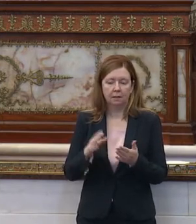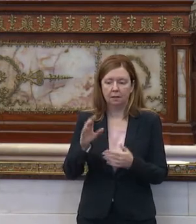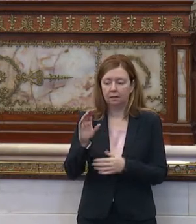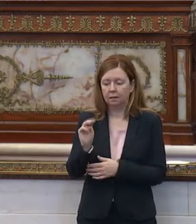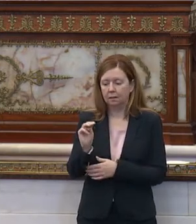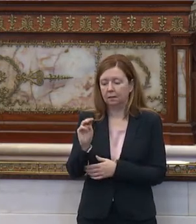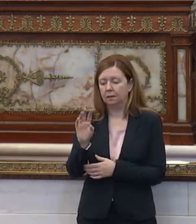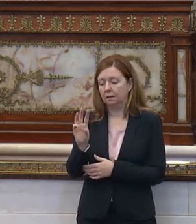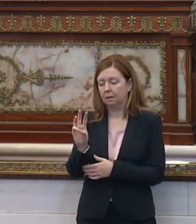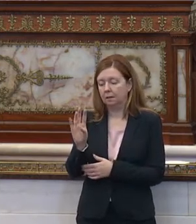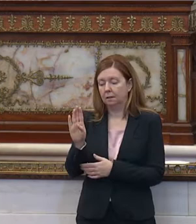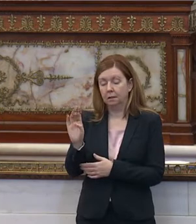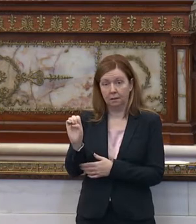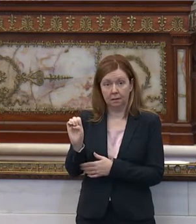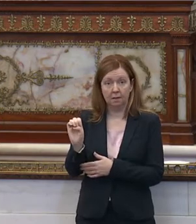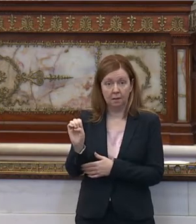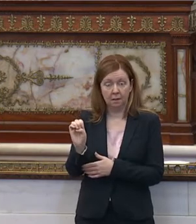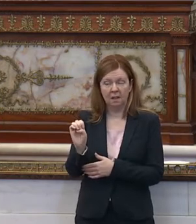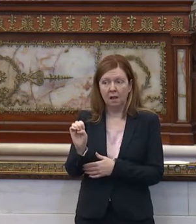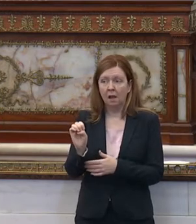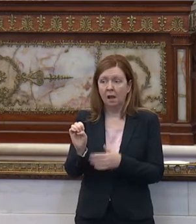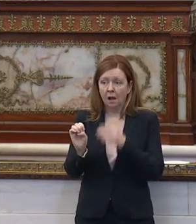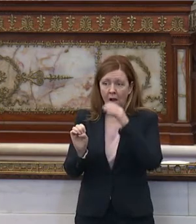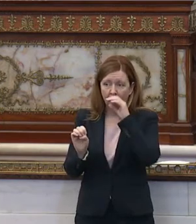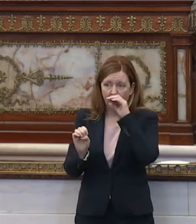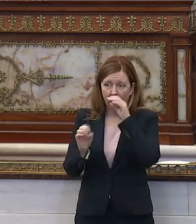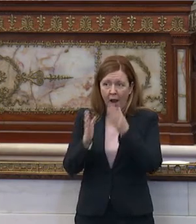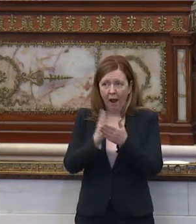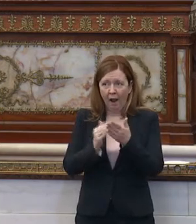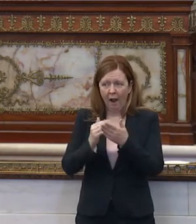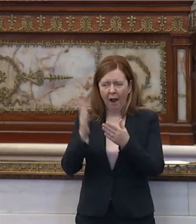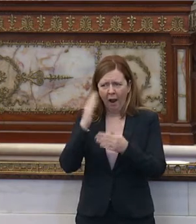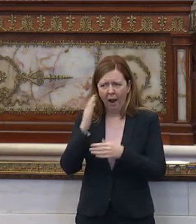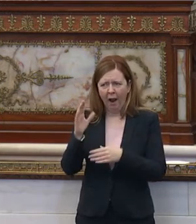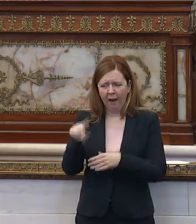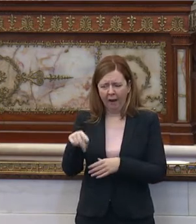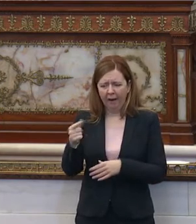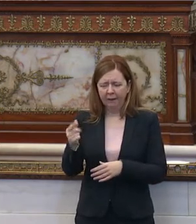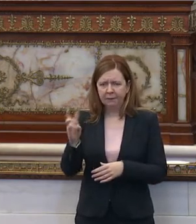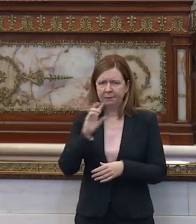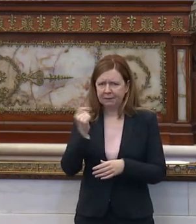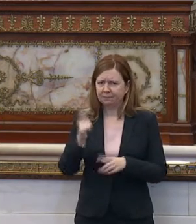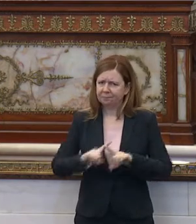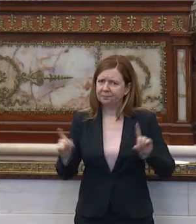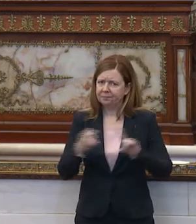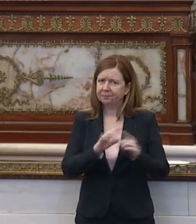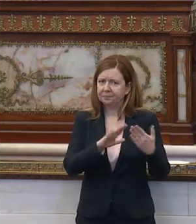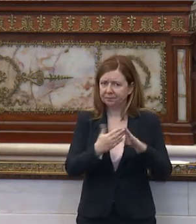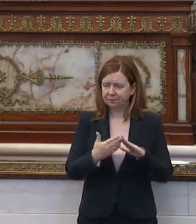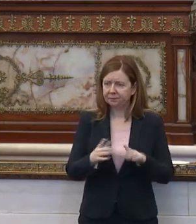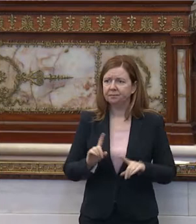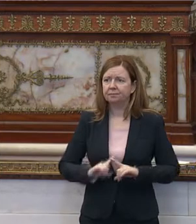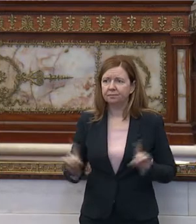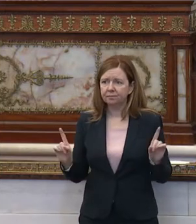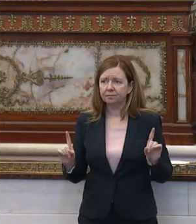MWBE aspects of its capital budget. I know PGW is an entity different than the city, focusing primarily on the